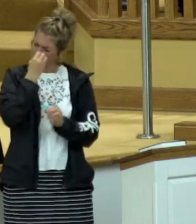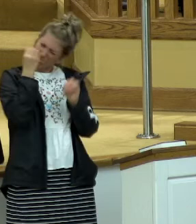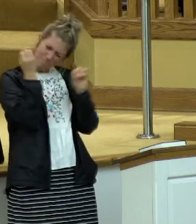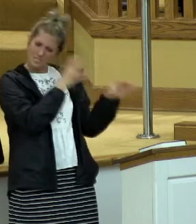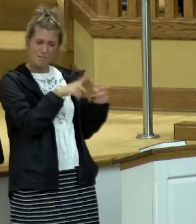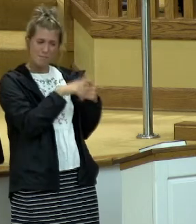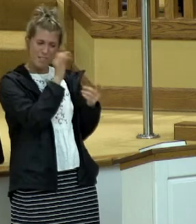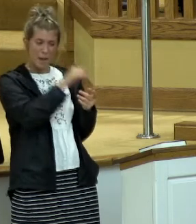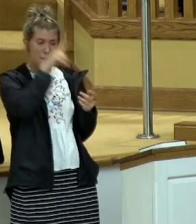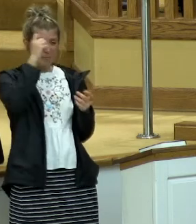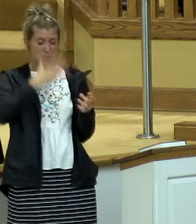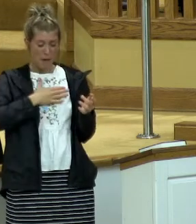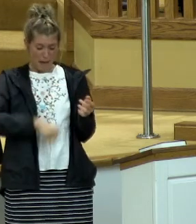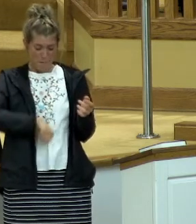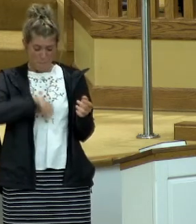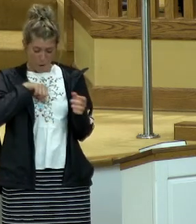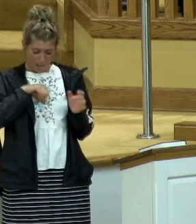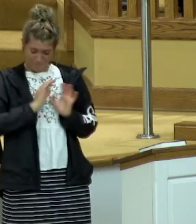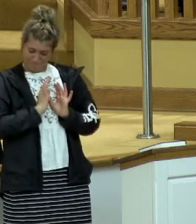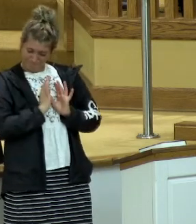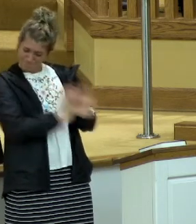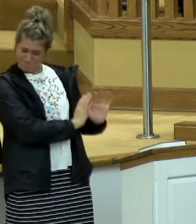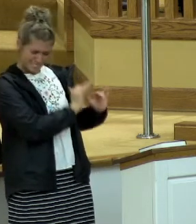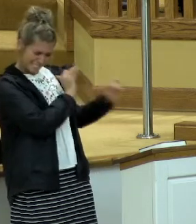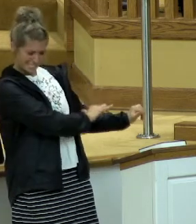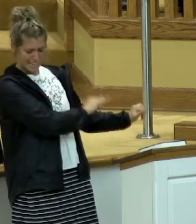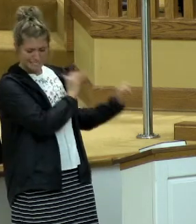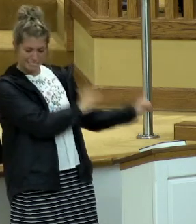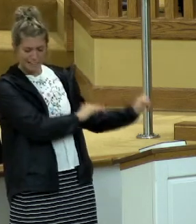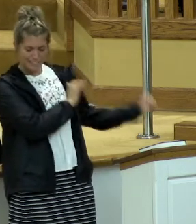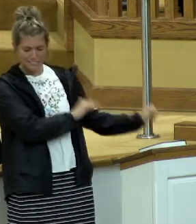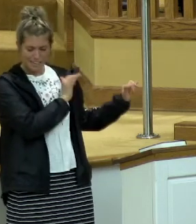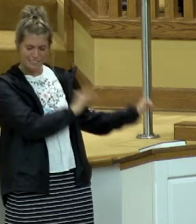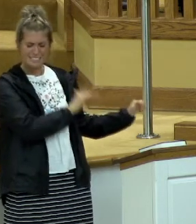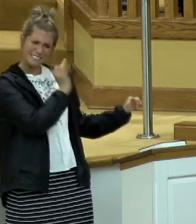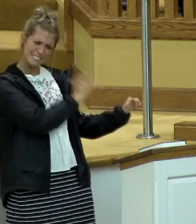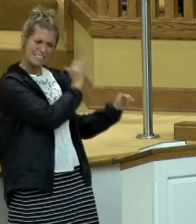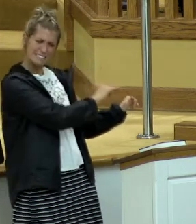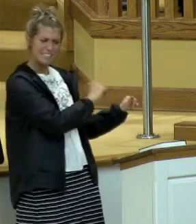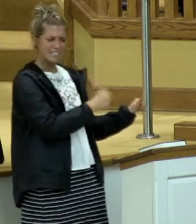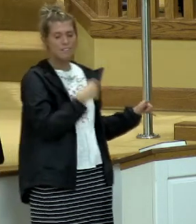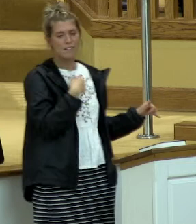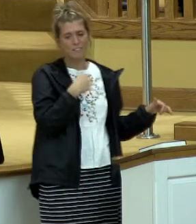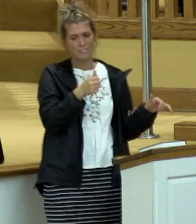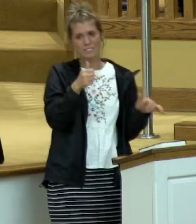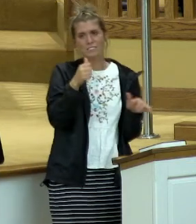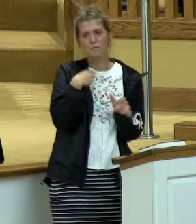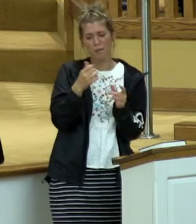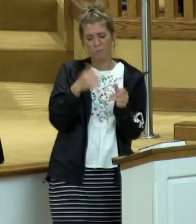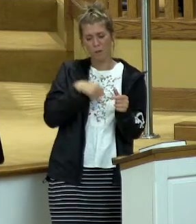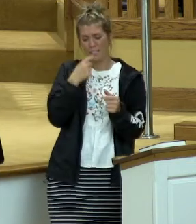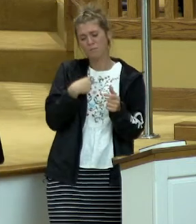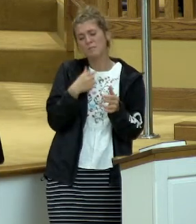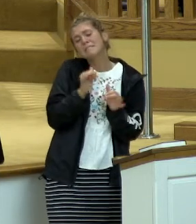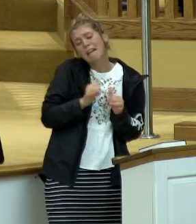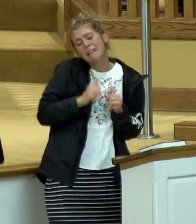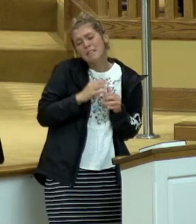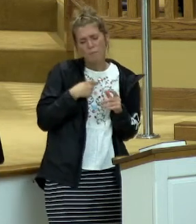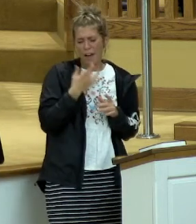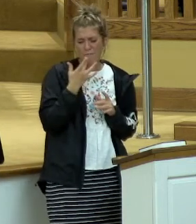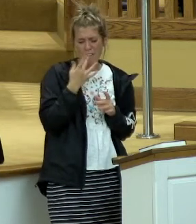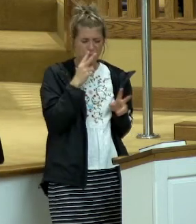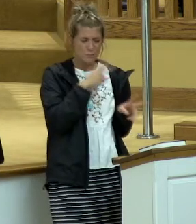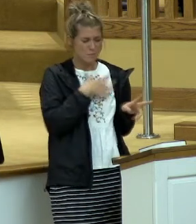don't care about any of those things because my pride says, stay in your seat. Stay comfortable. Stay this. Stay that. Don't be changed. Don't respond.